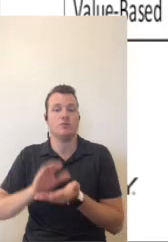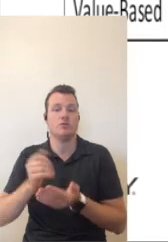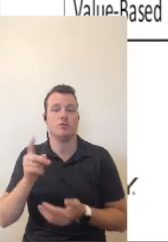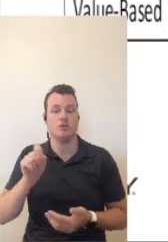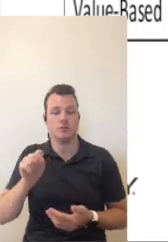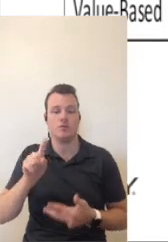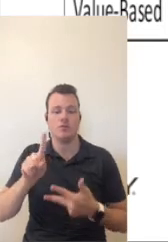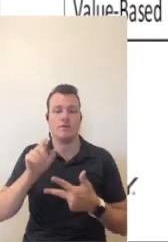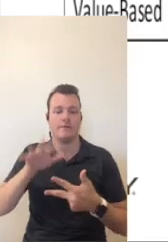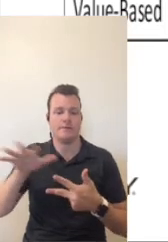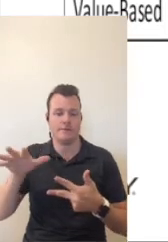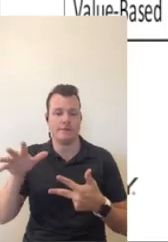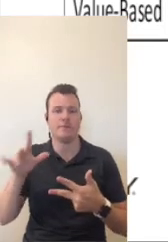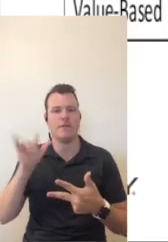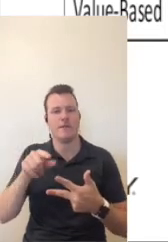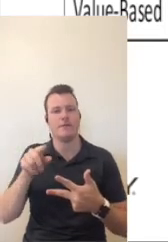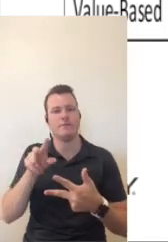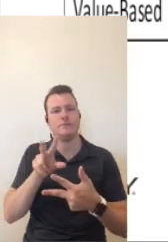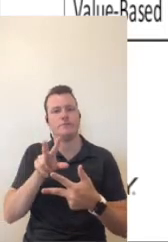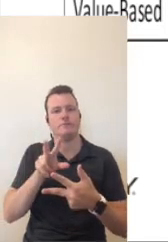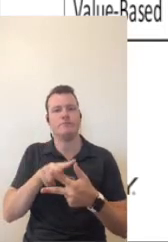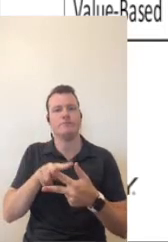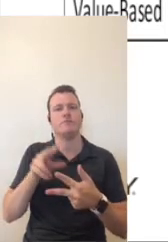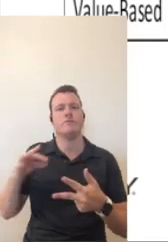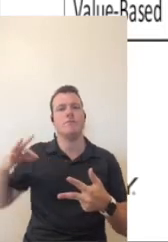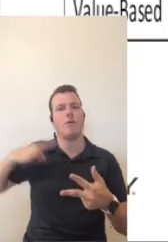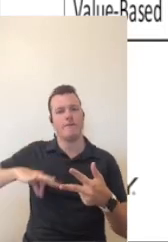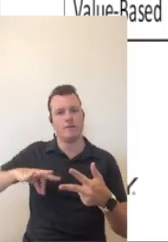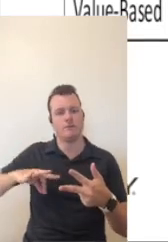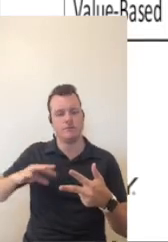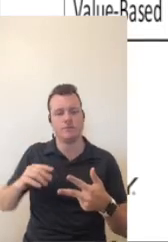reduced my cost plus for the reduced goods is